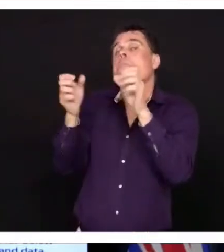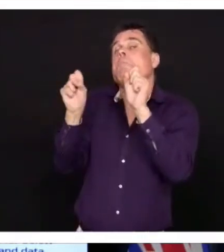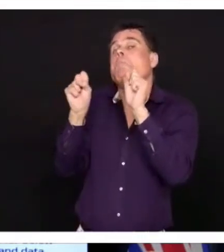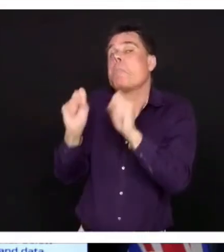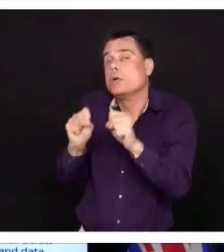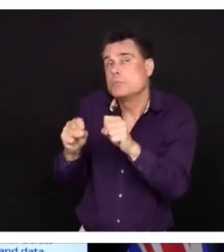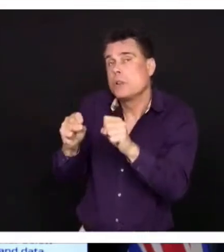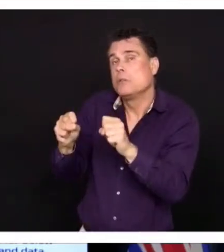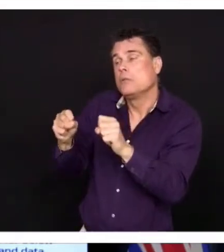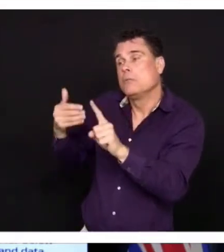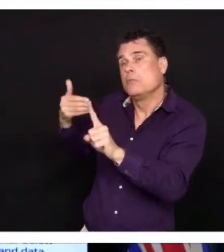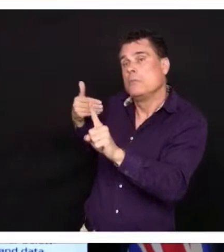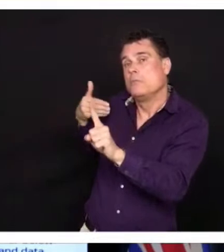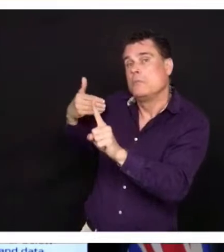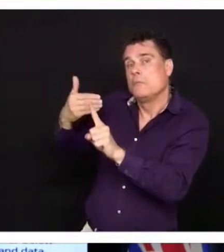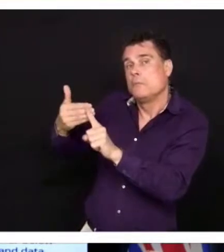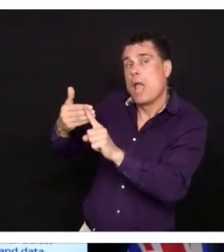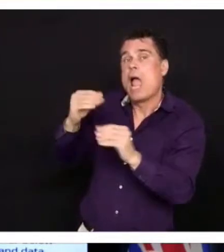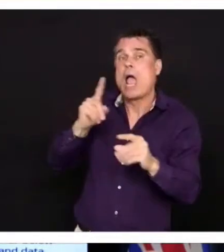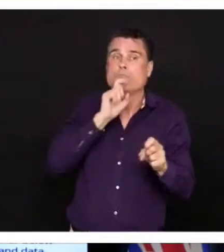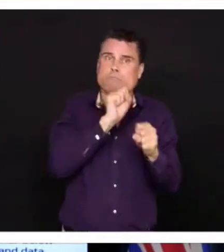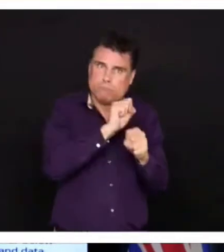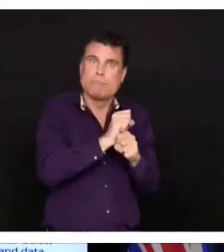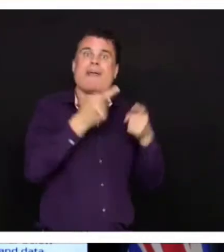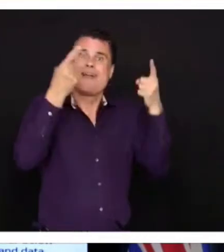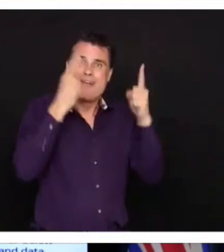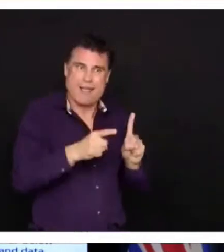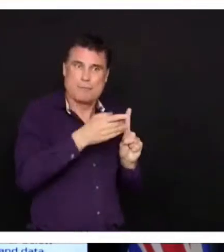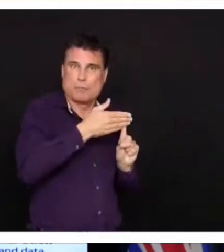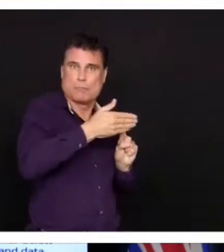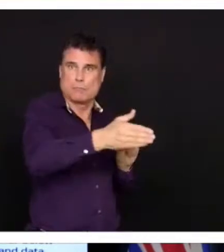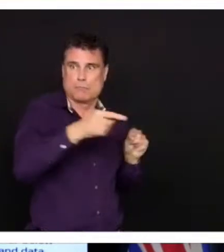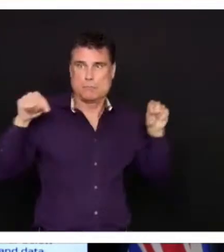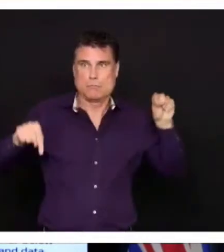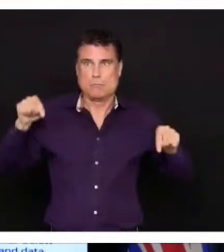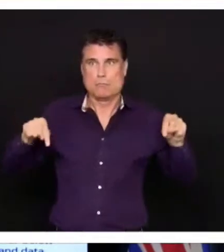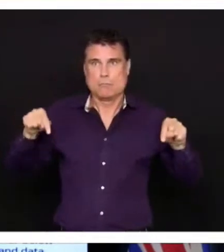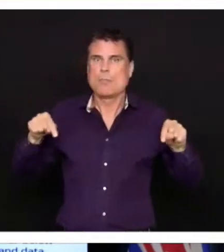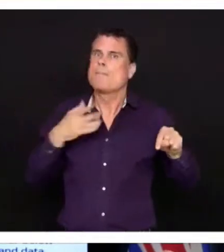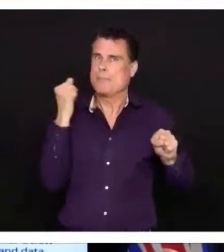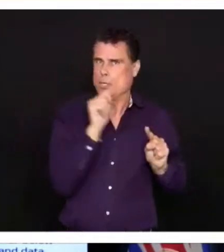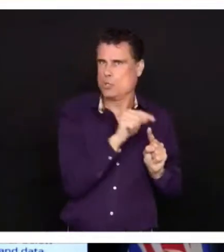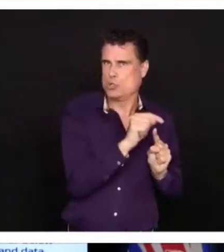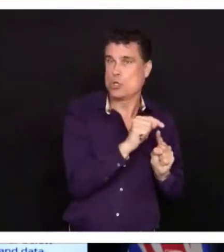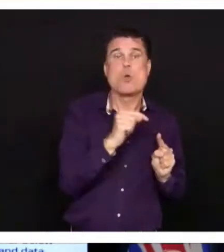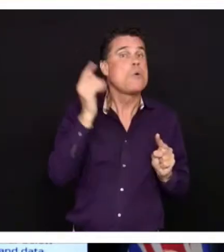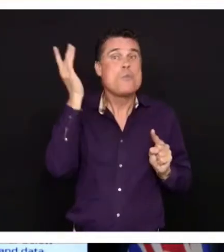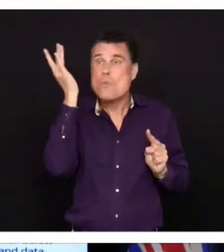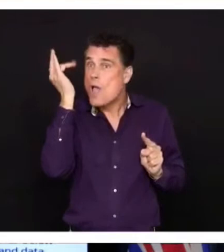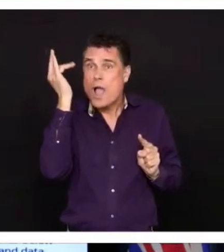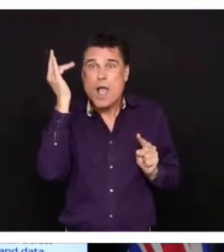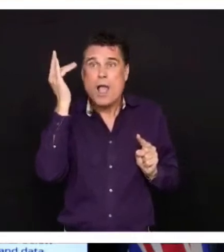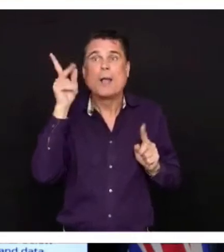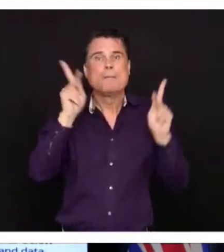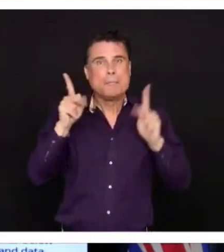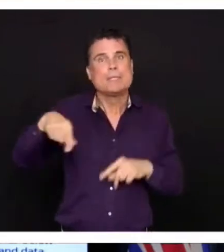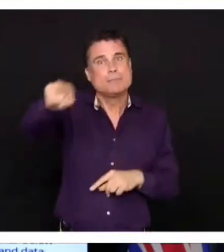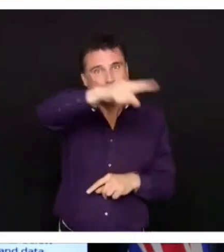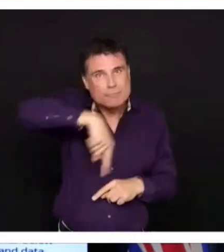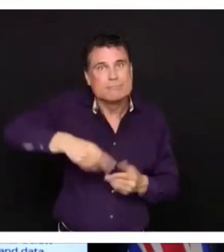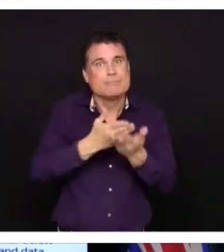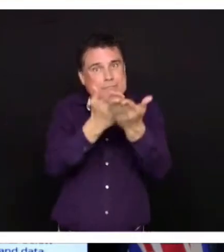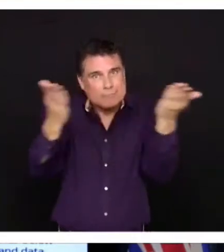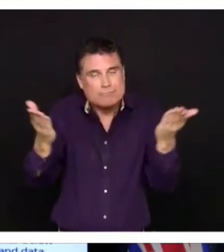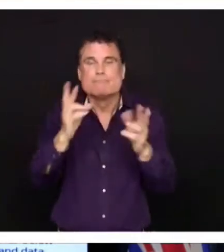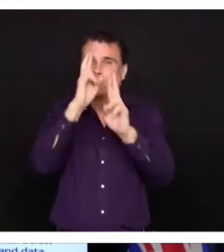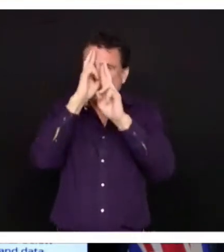The fact that we took it to heart to clean our hands, to make sure that we were cleaning our environment, to make sure that we stayed away from others